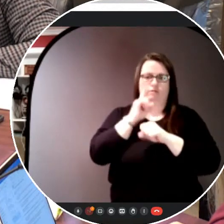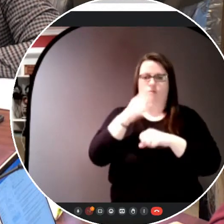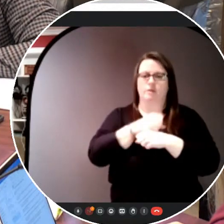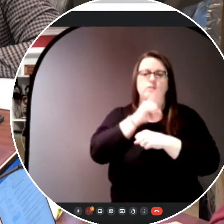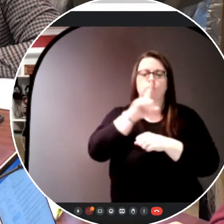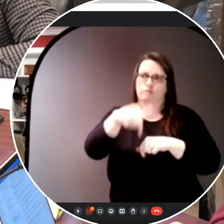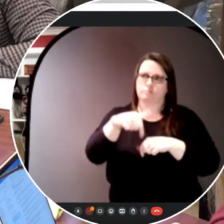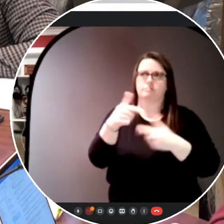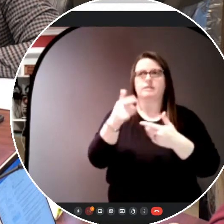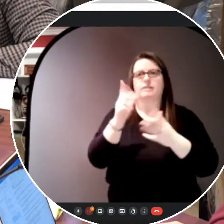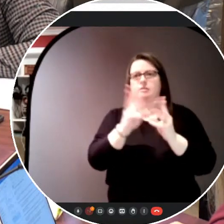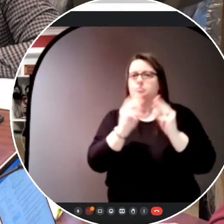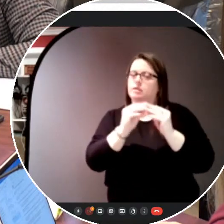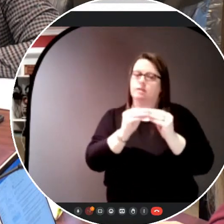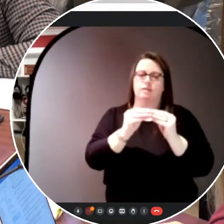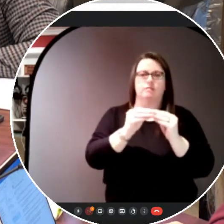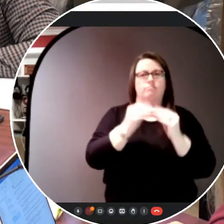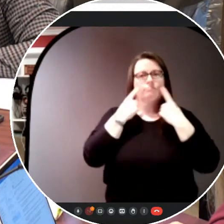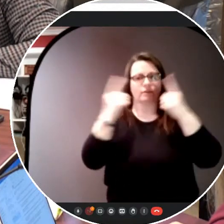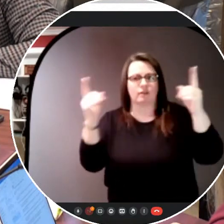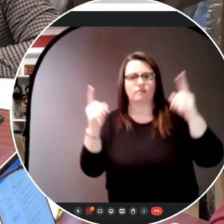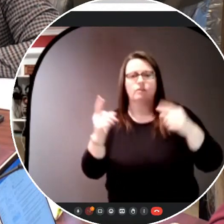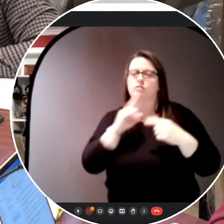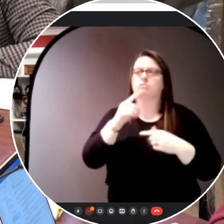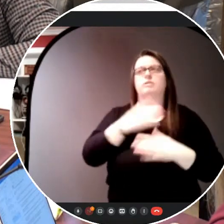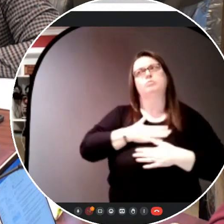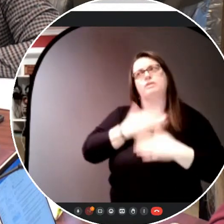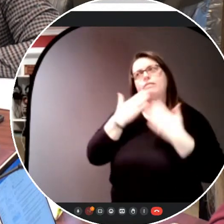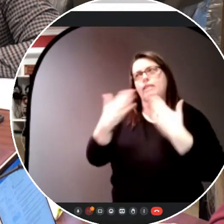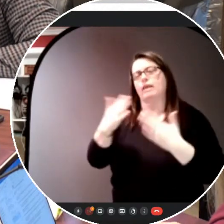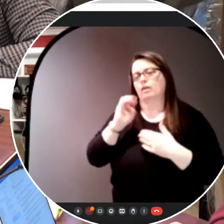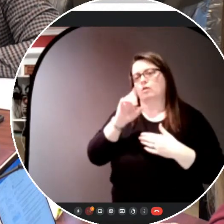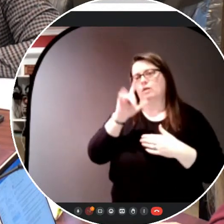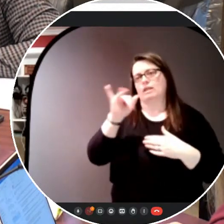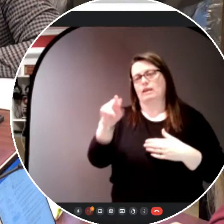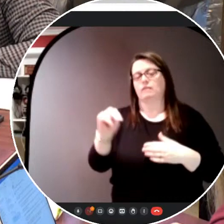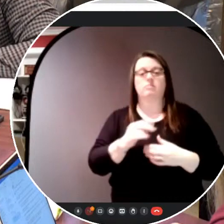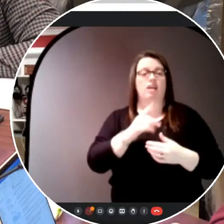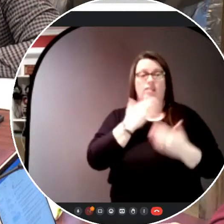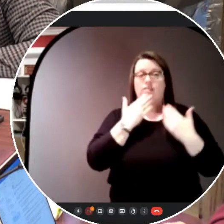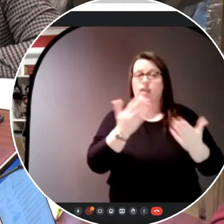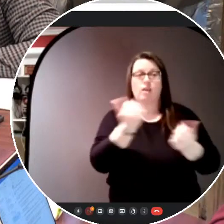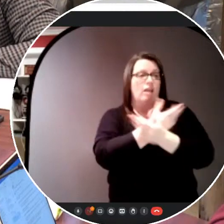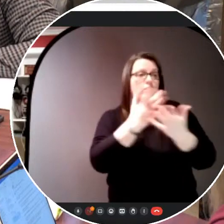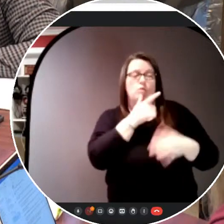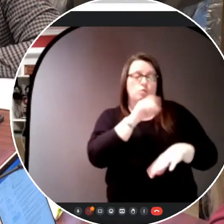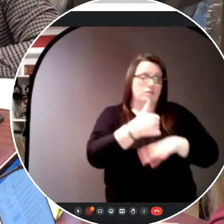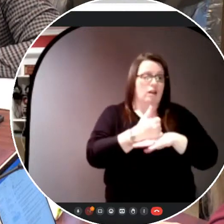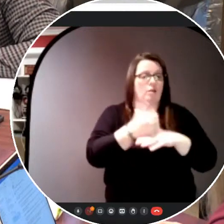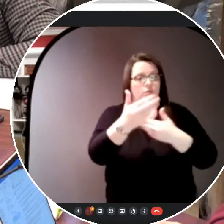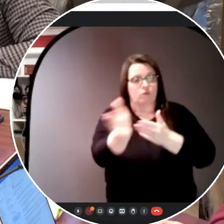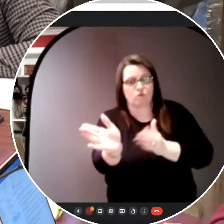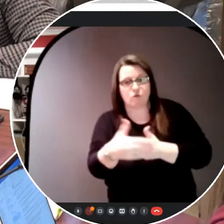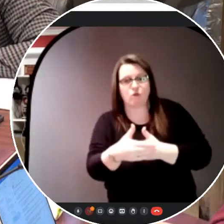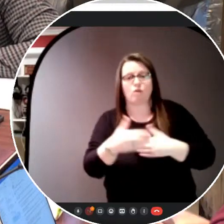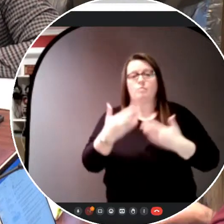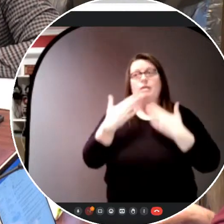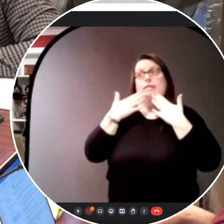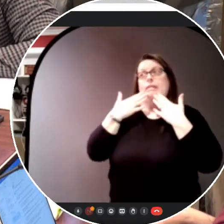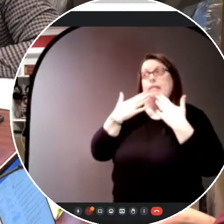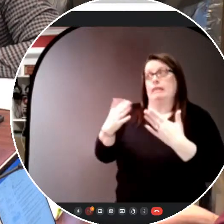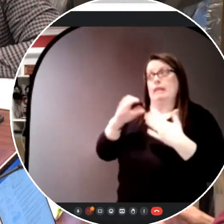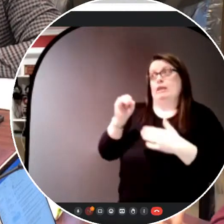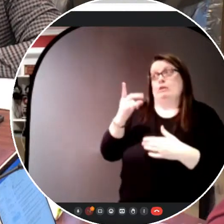it, Elaine. And I thank everybody from the people who've set up this room, and a special medal of honor going out to Sheldon, who did technology today,